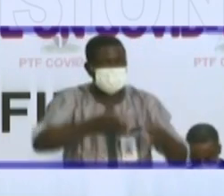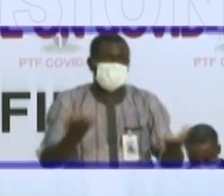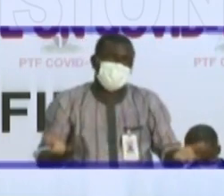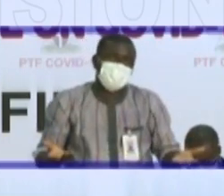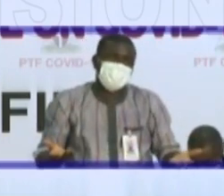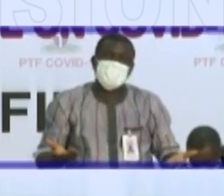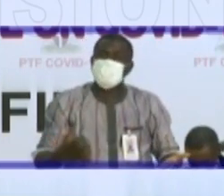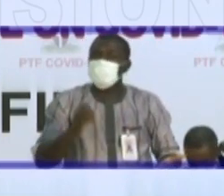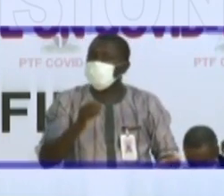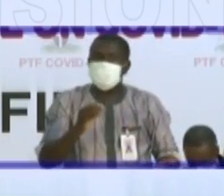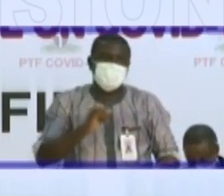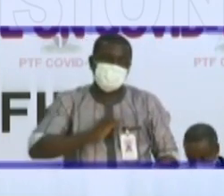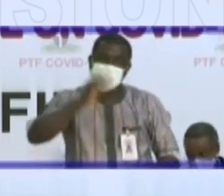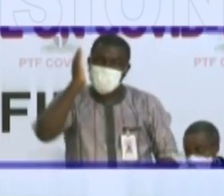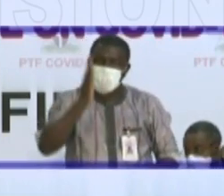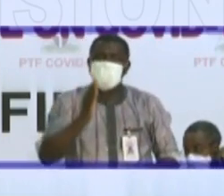So I would